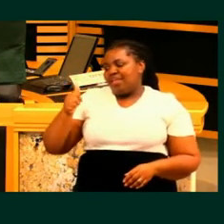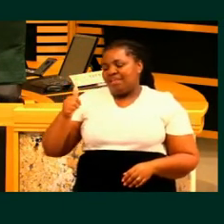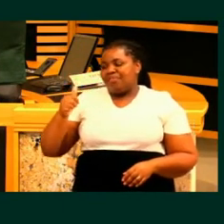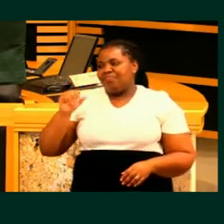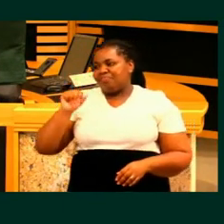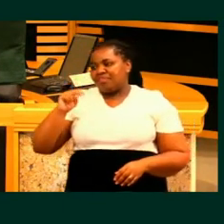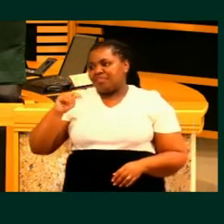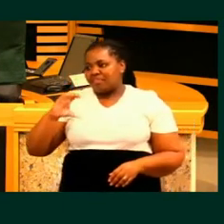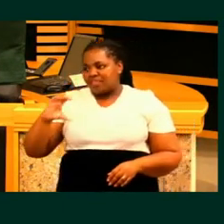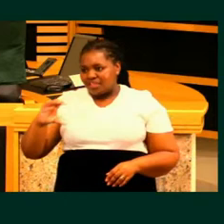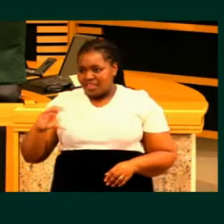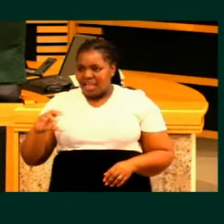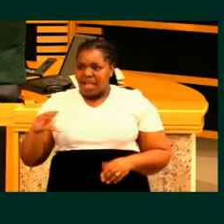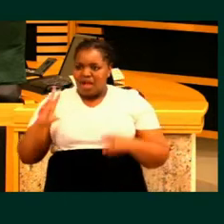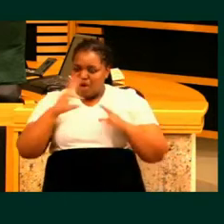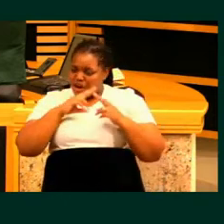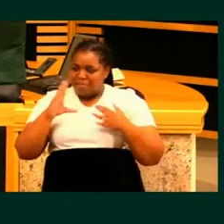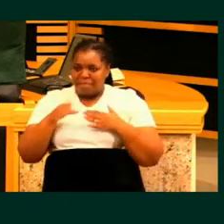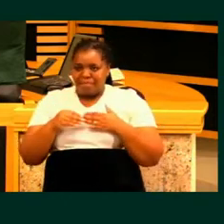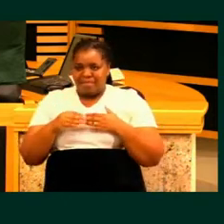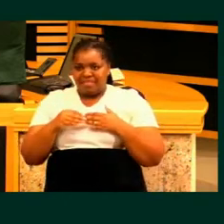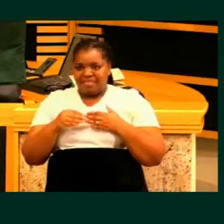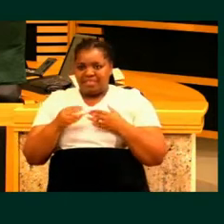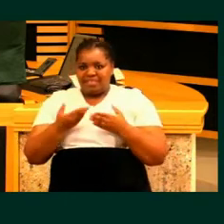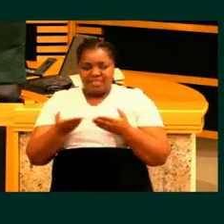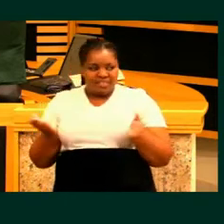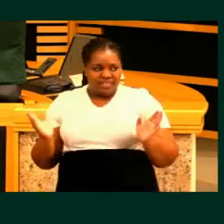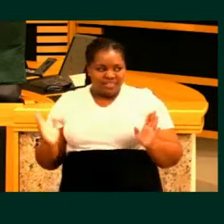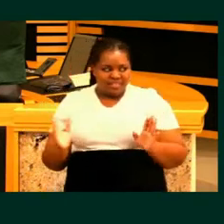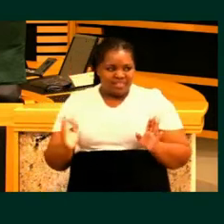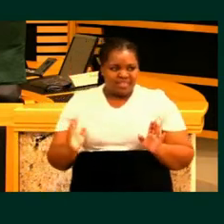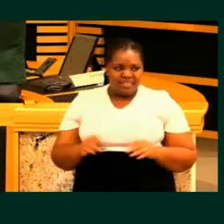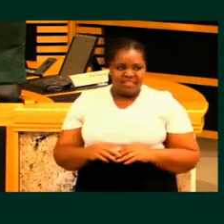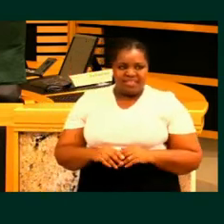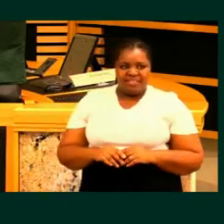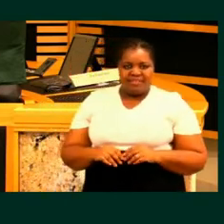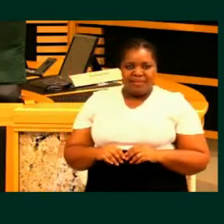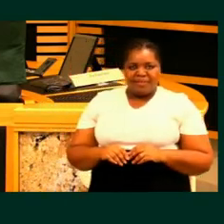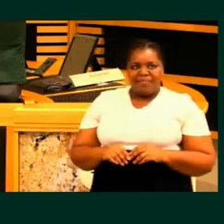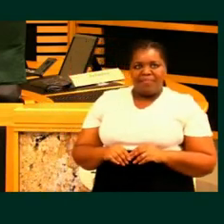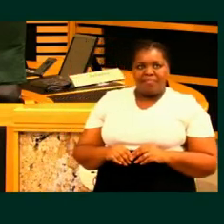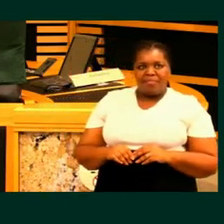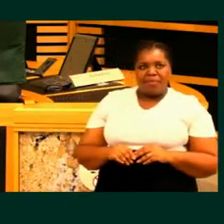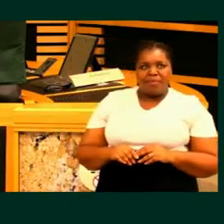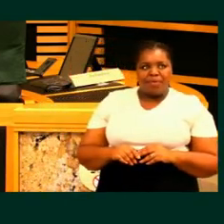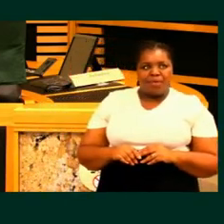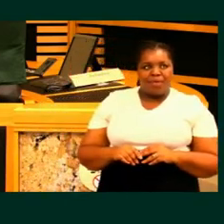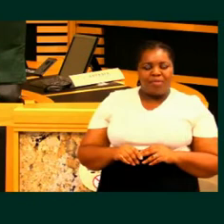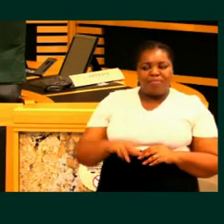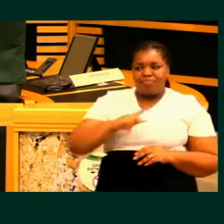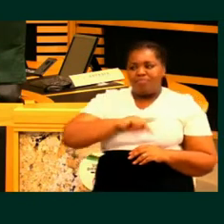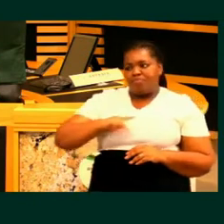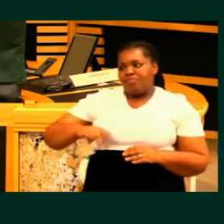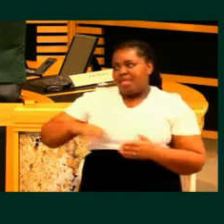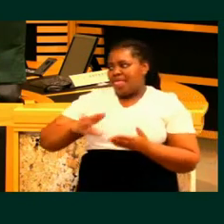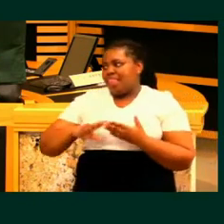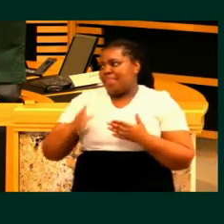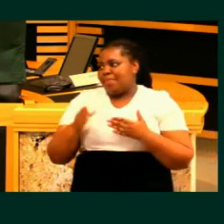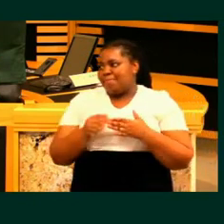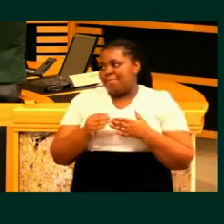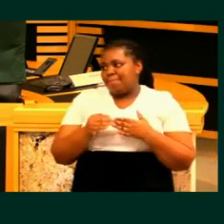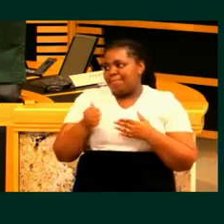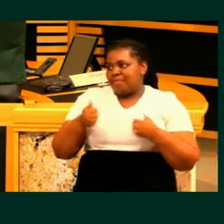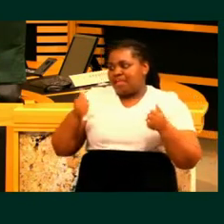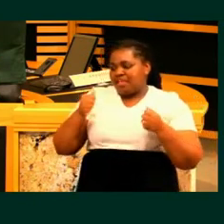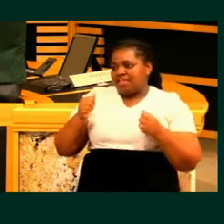party honorable members of this legislature Premier and members of the executive